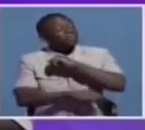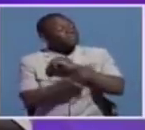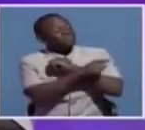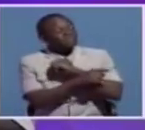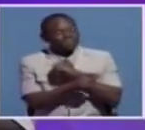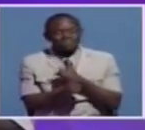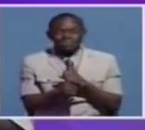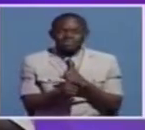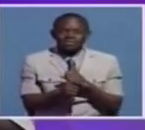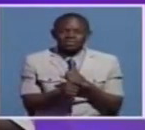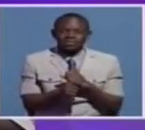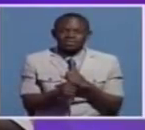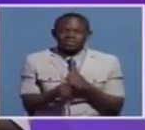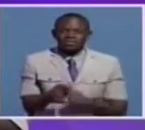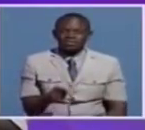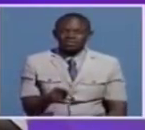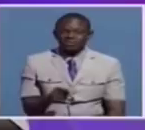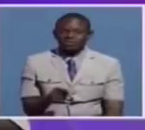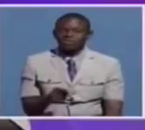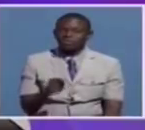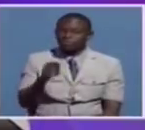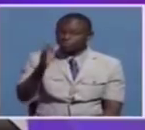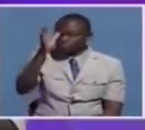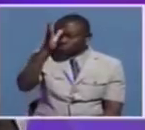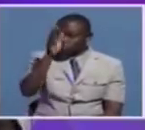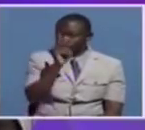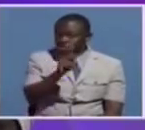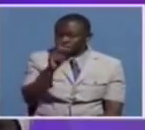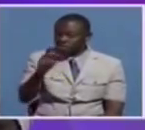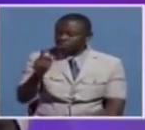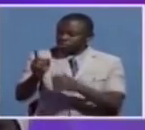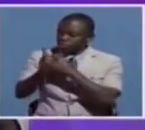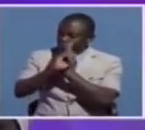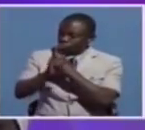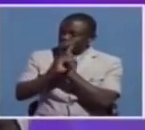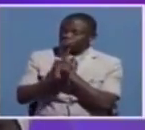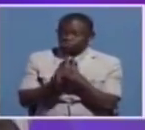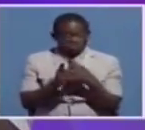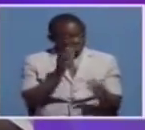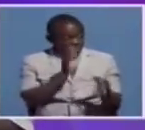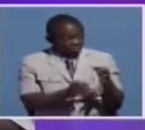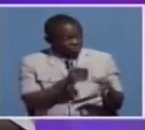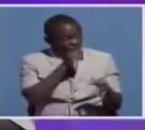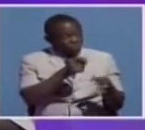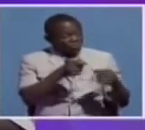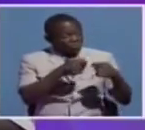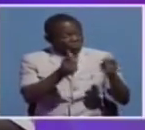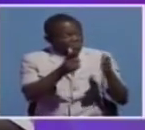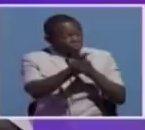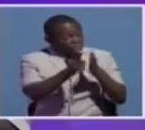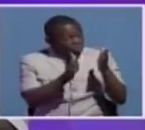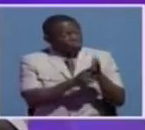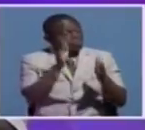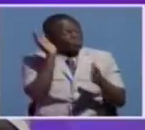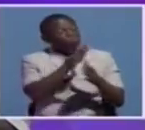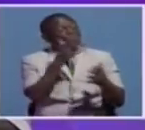you commit a crime, if you break the law, I won't lift one little finger to save you. You'll go to jail. So